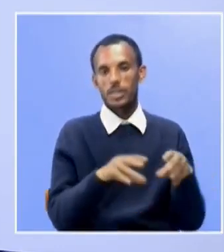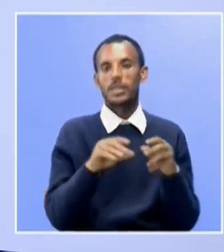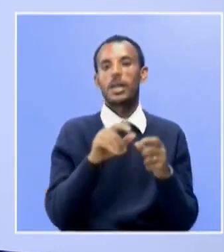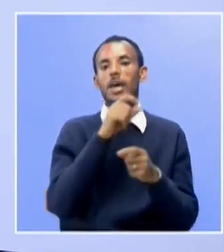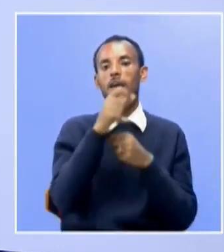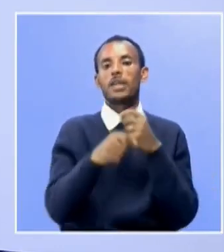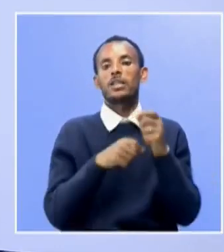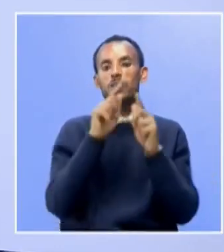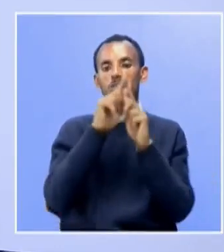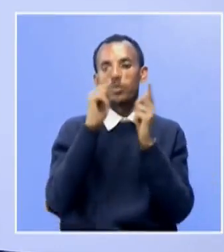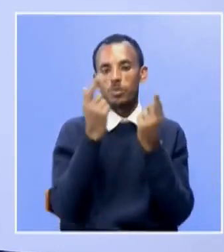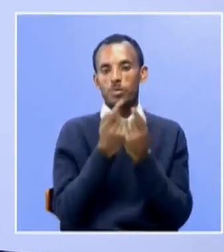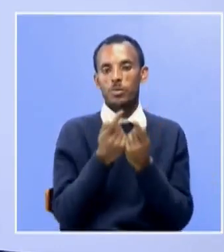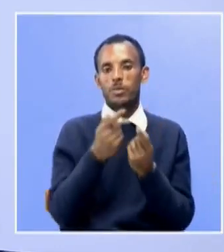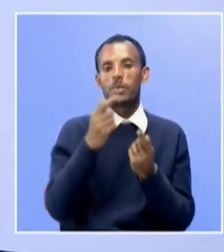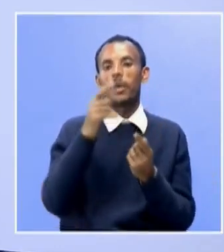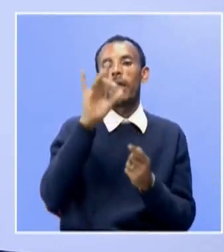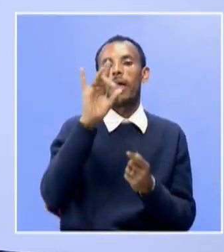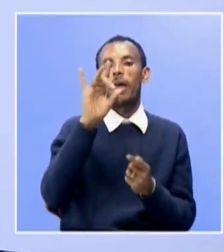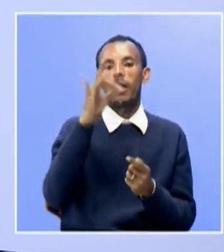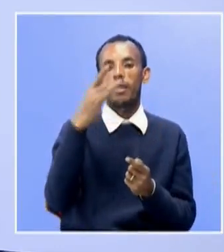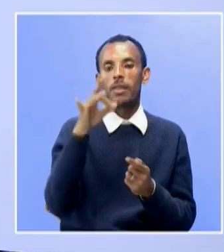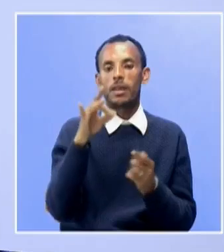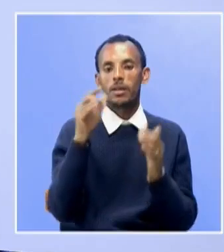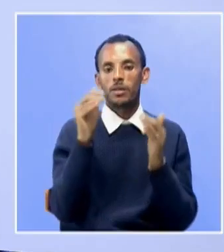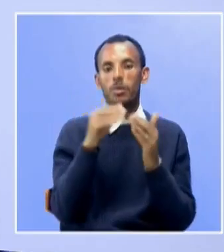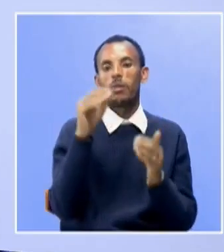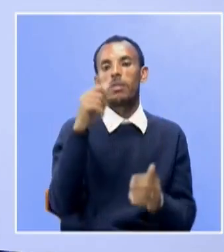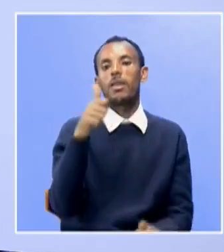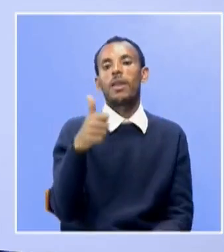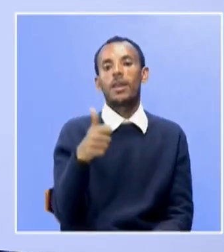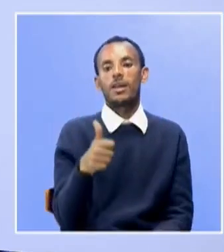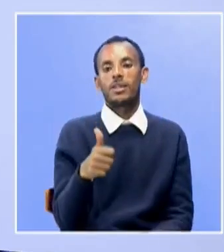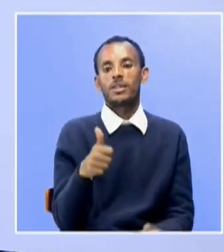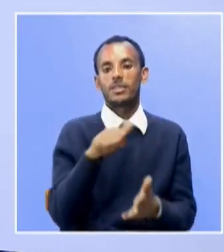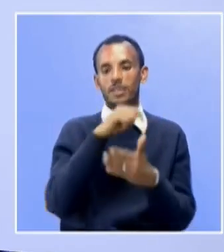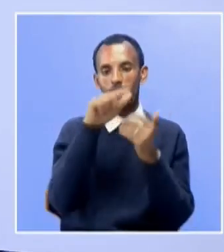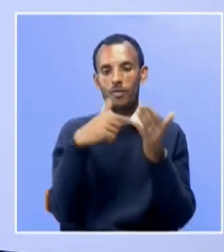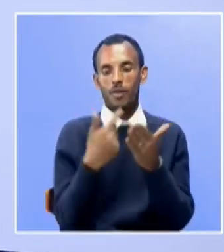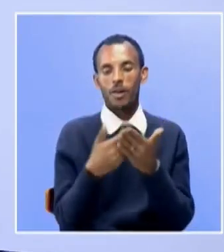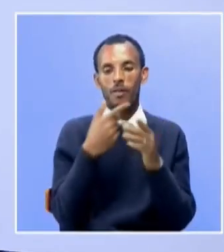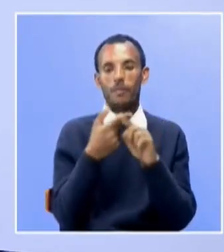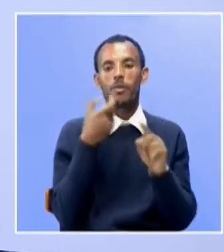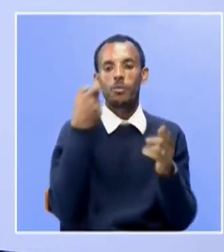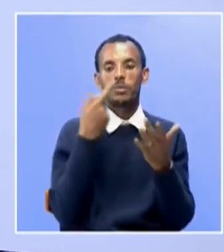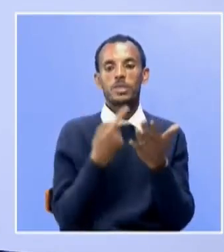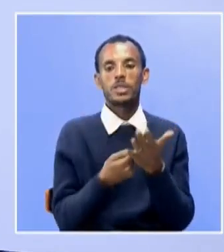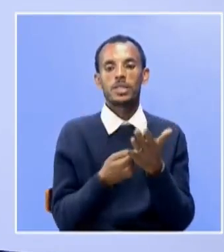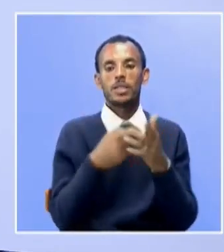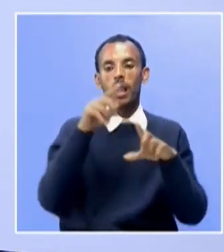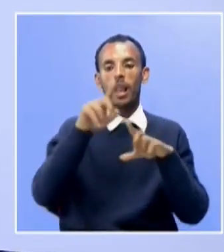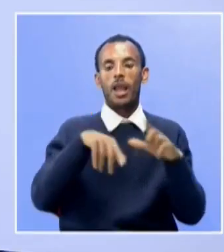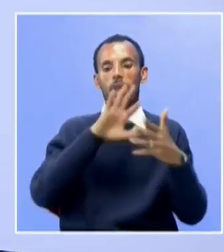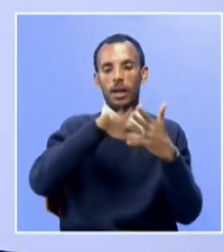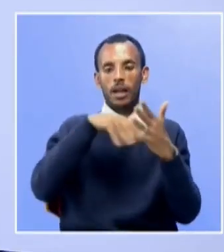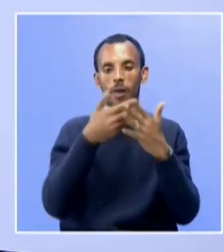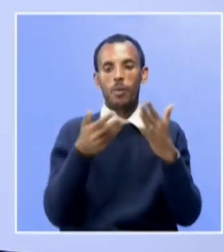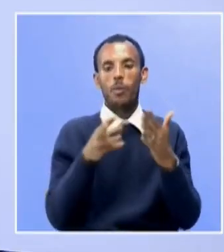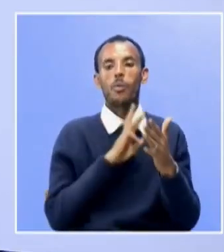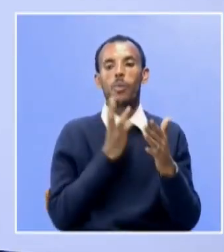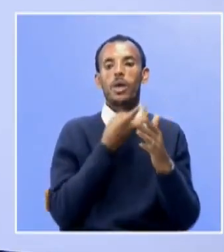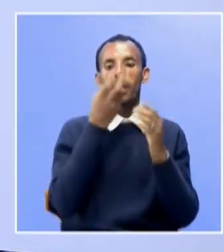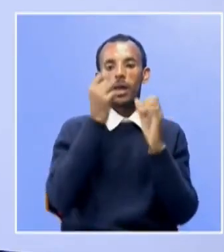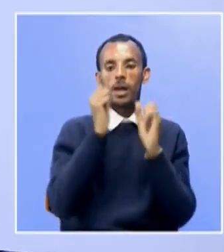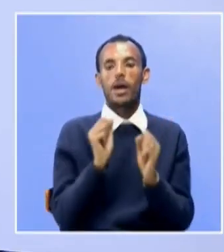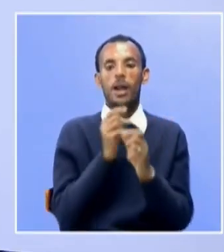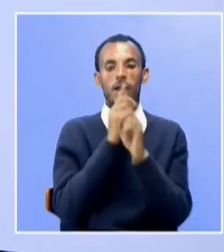age group 18 is 10. Therefore, from this line graph, we can answer this